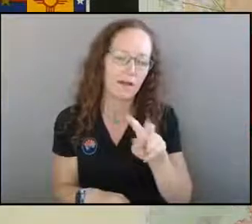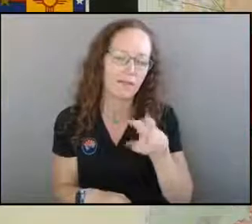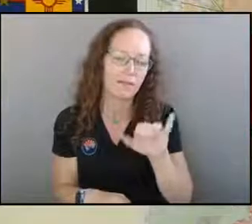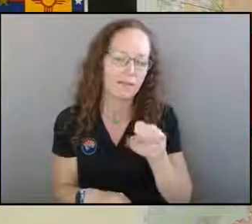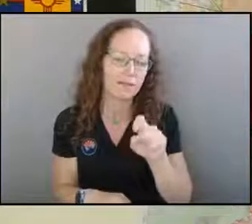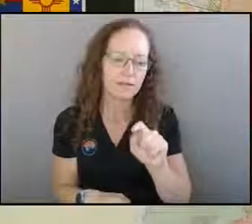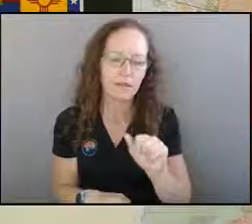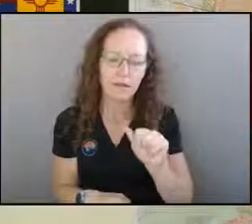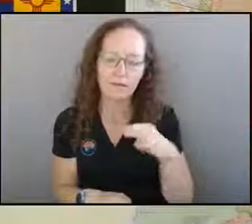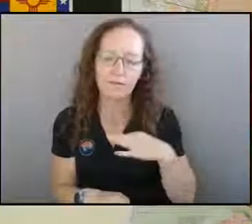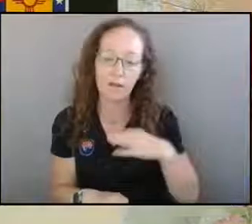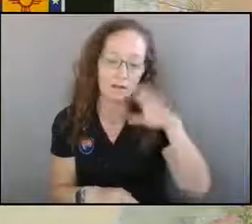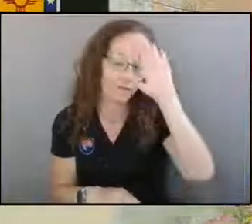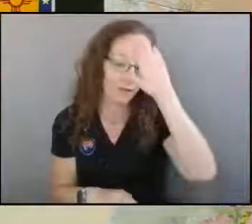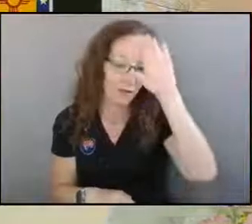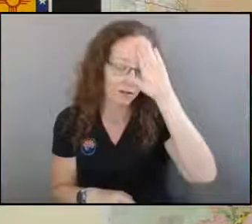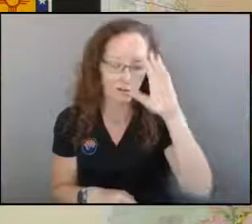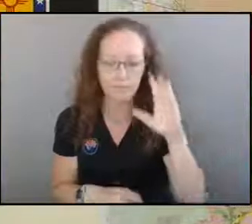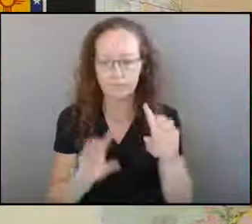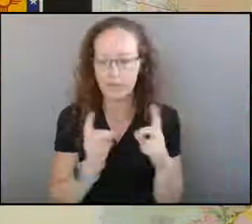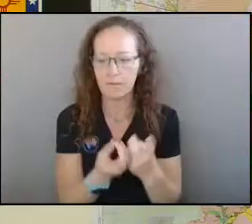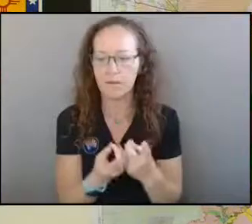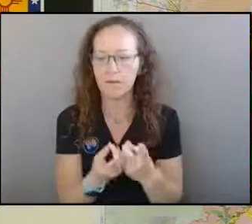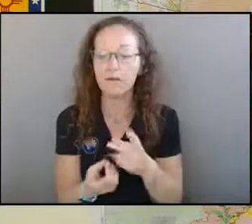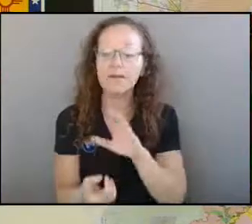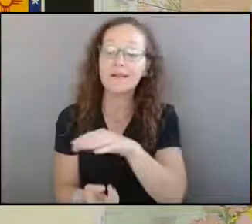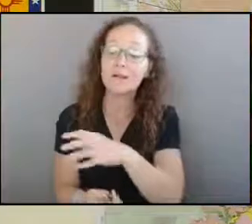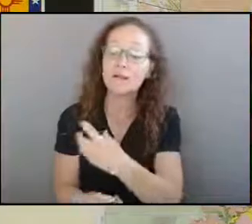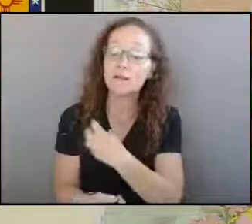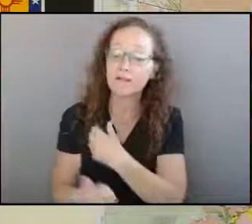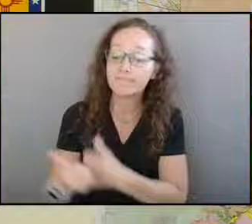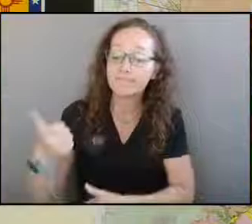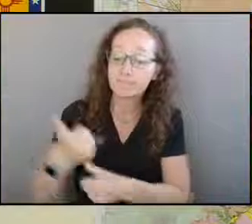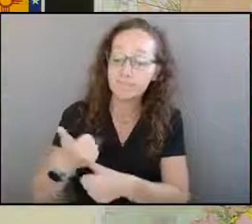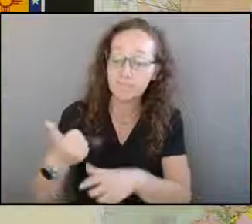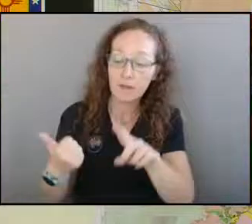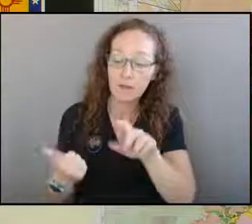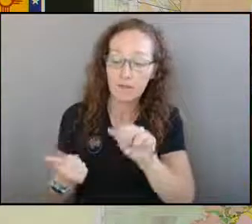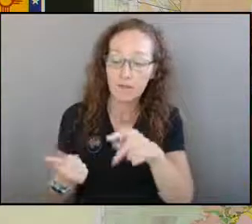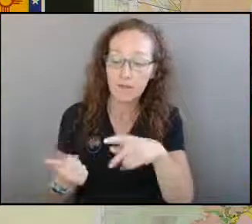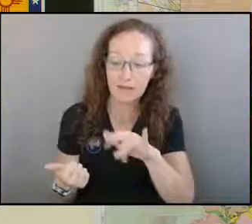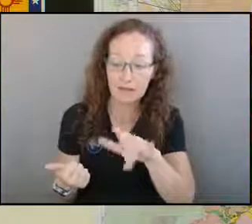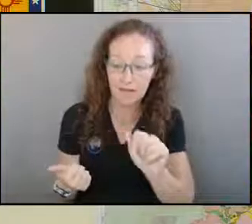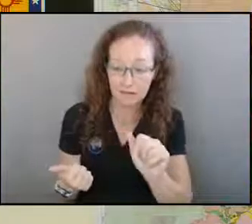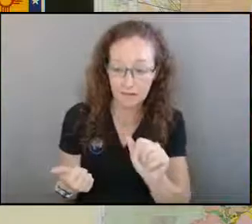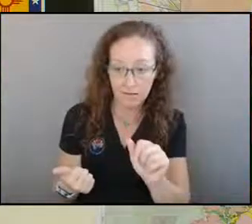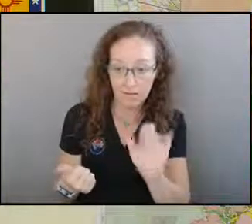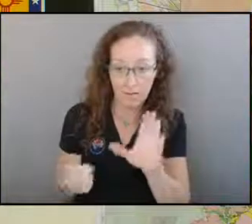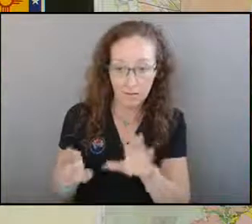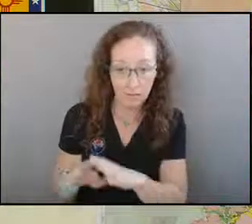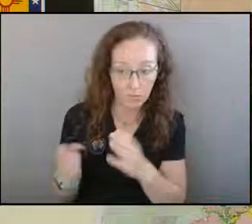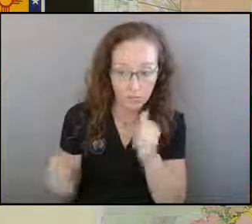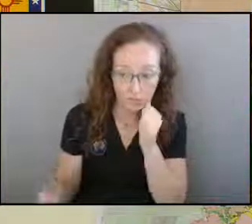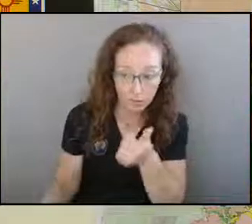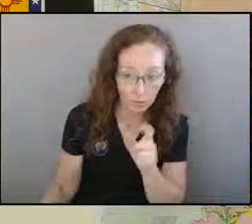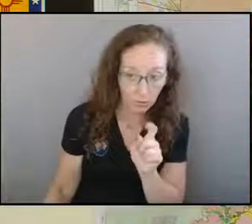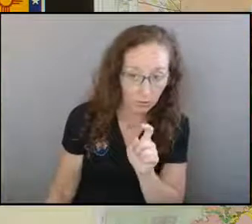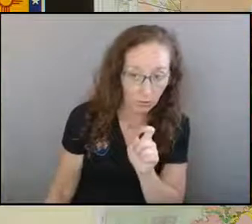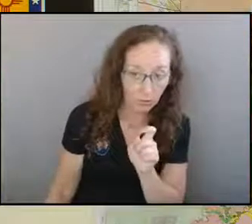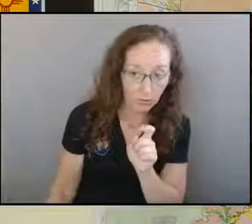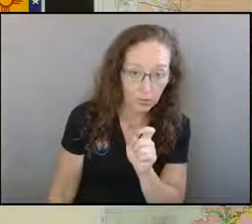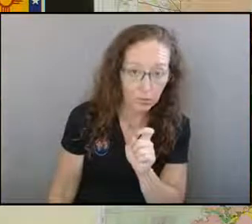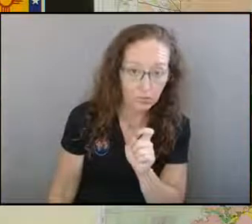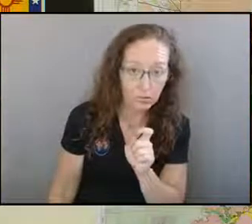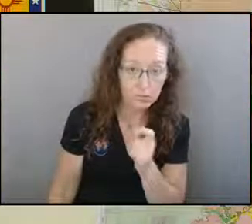Undersheriff Padilla, people from MORA, is that going to open up? It sounds like it's going to open up by tomorrow?